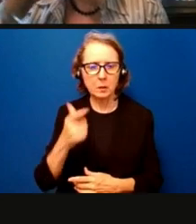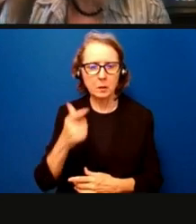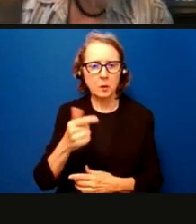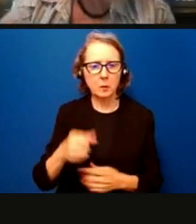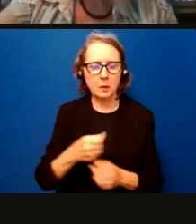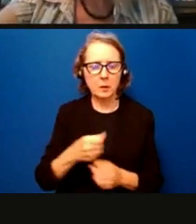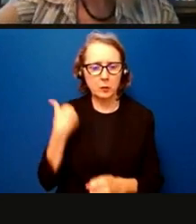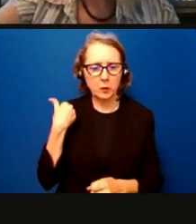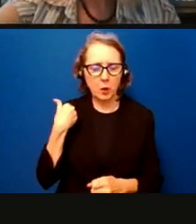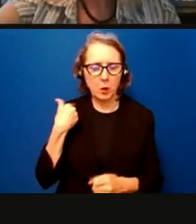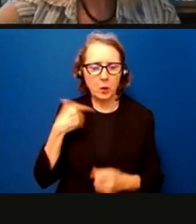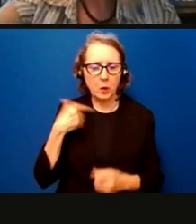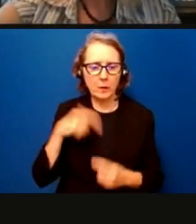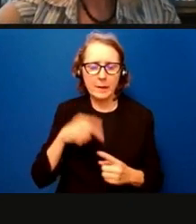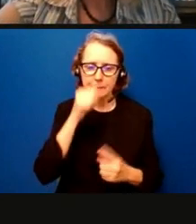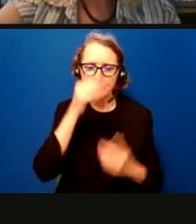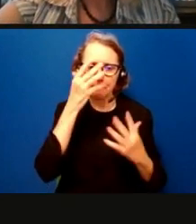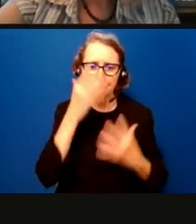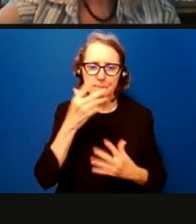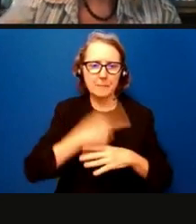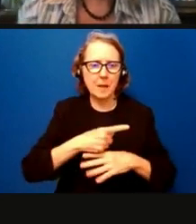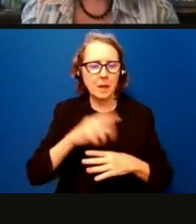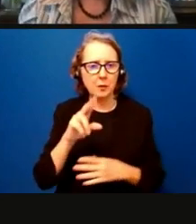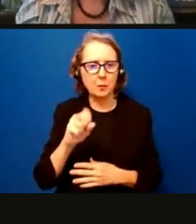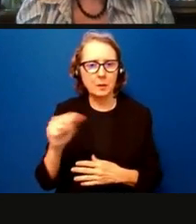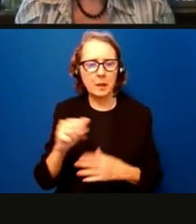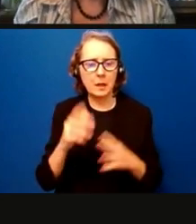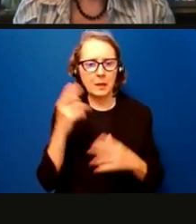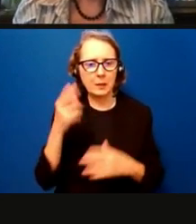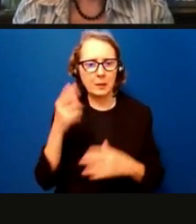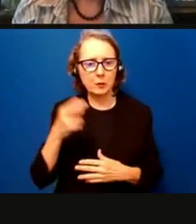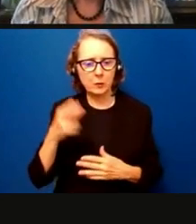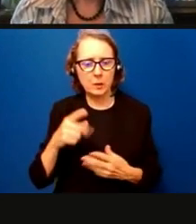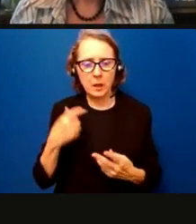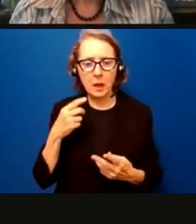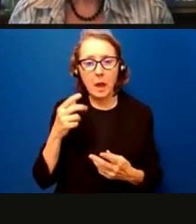day in United States history. And whereas we remember the nearly